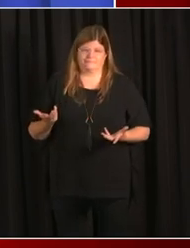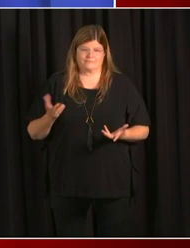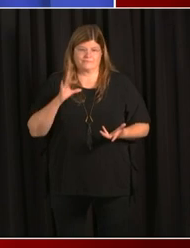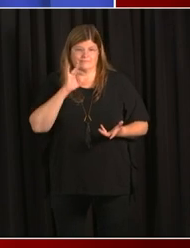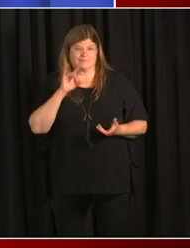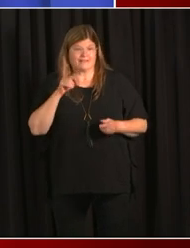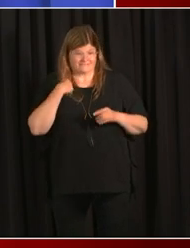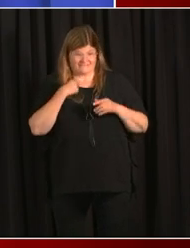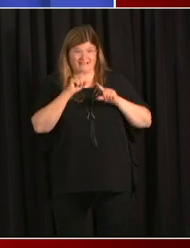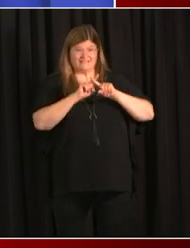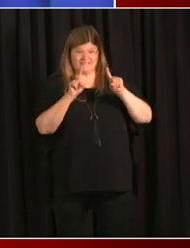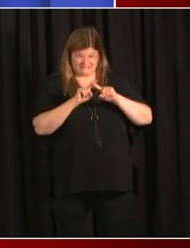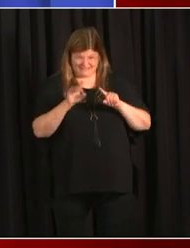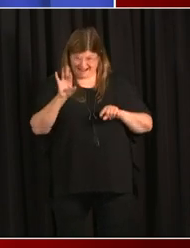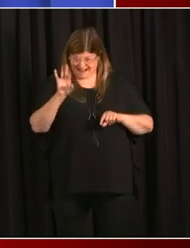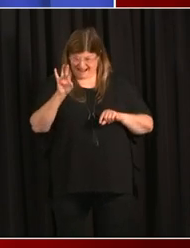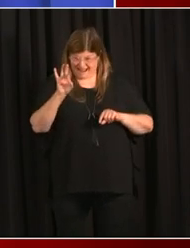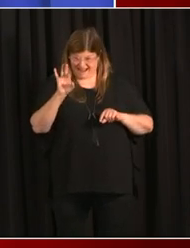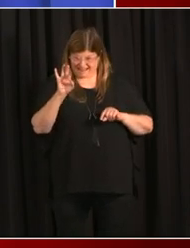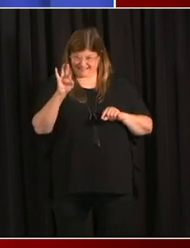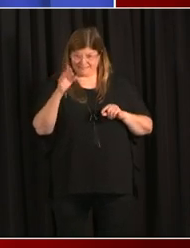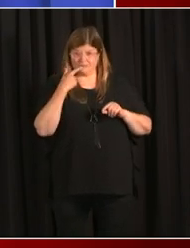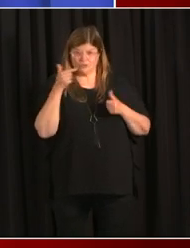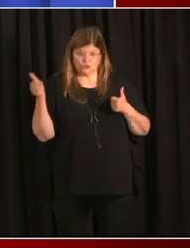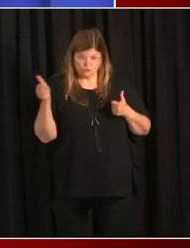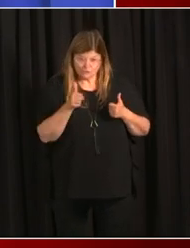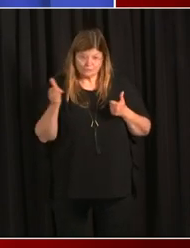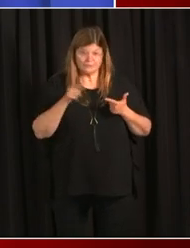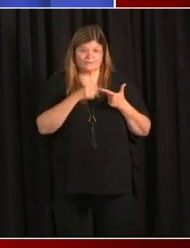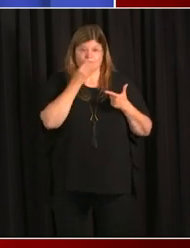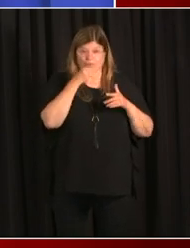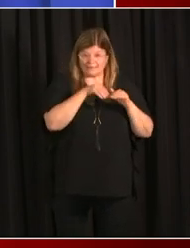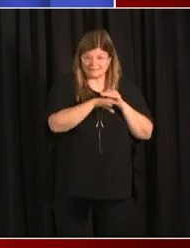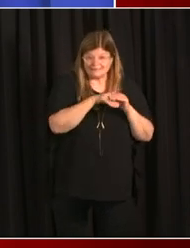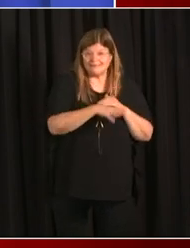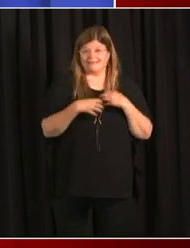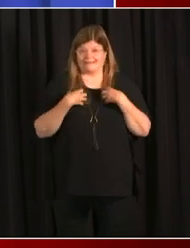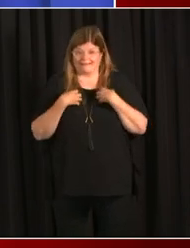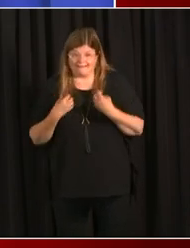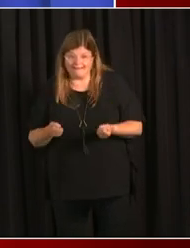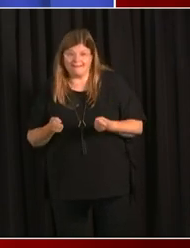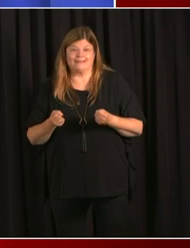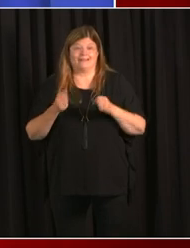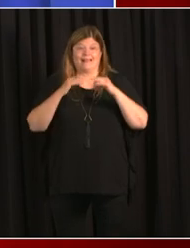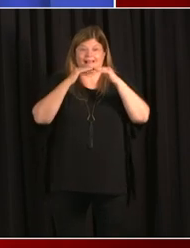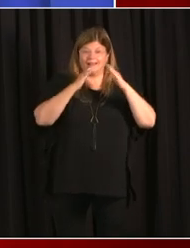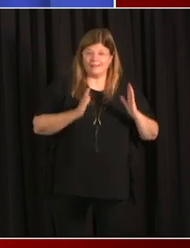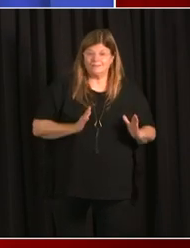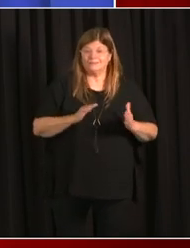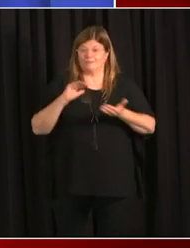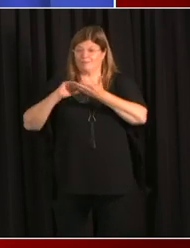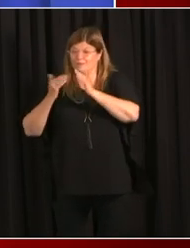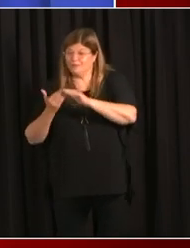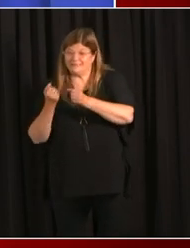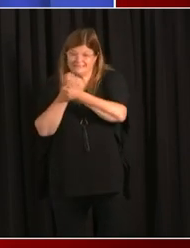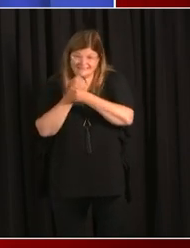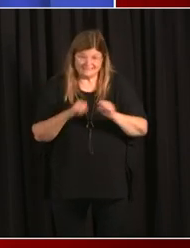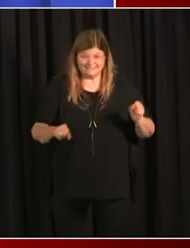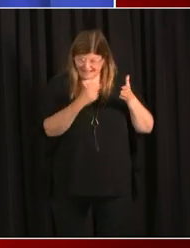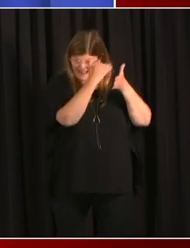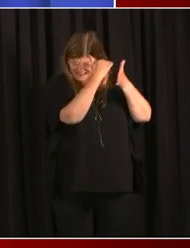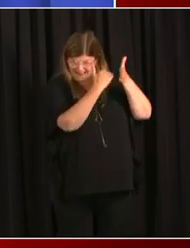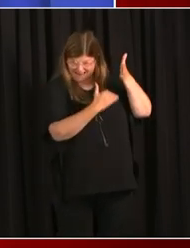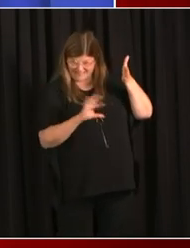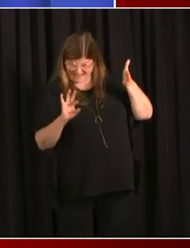8 others. So things like transportation, food access, health, community, housing, community safety,